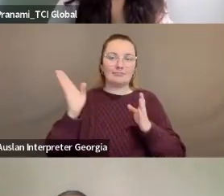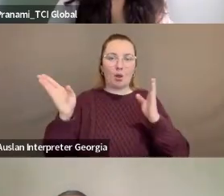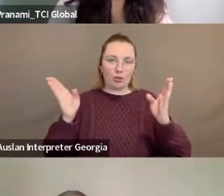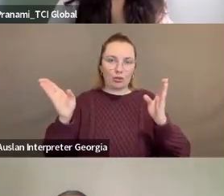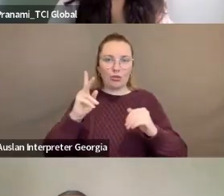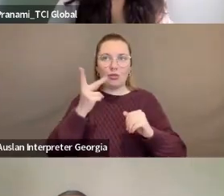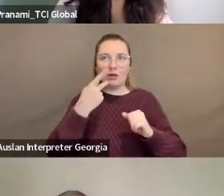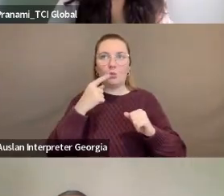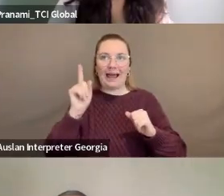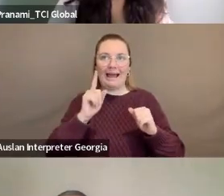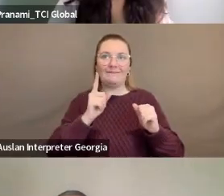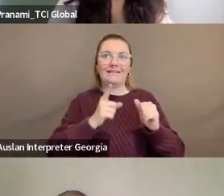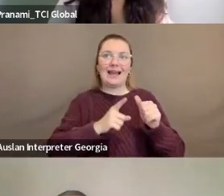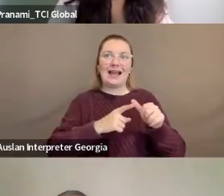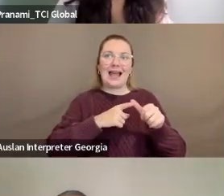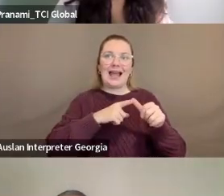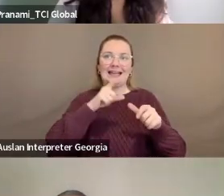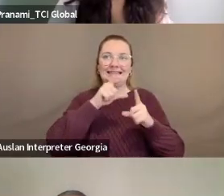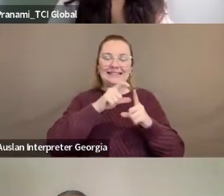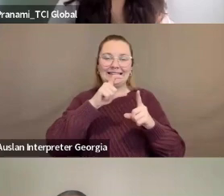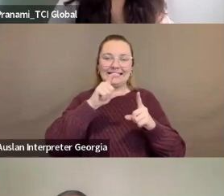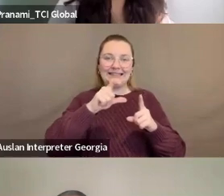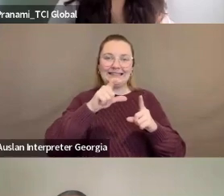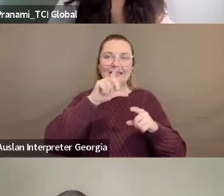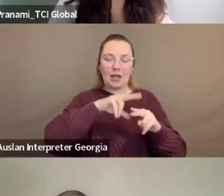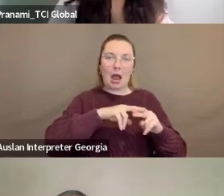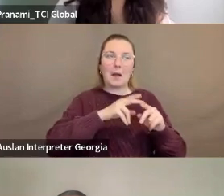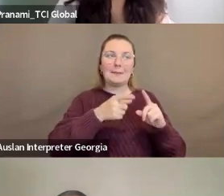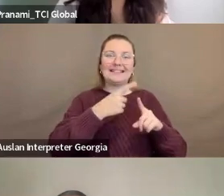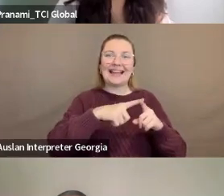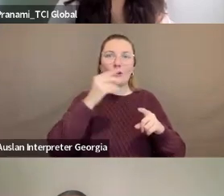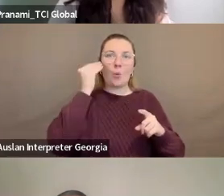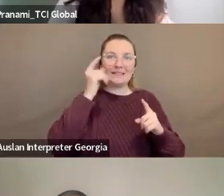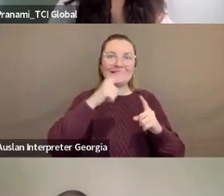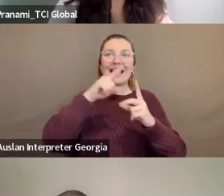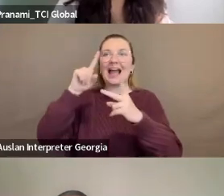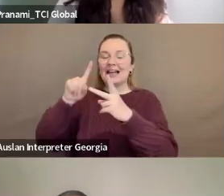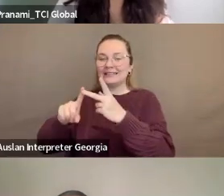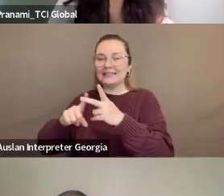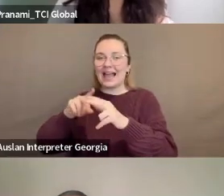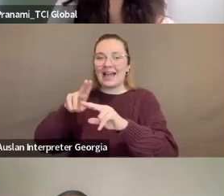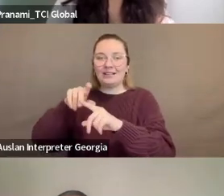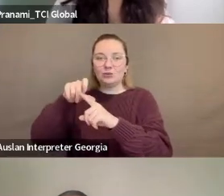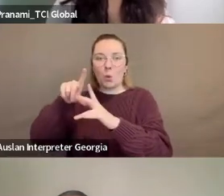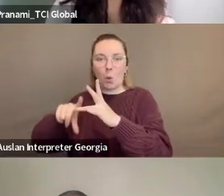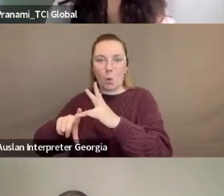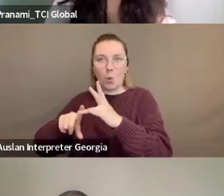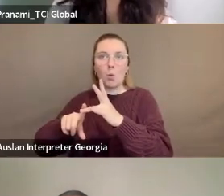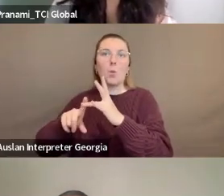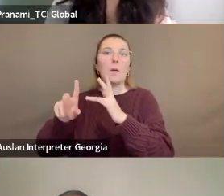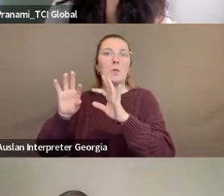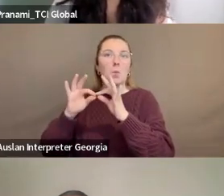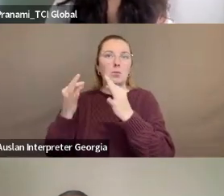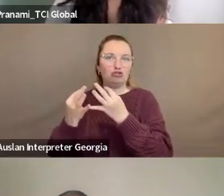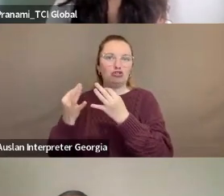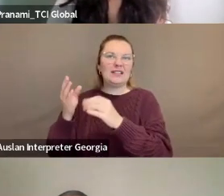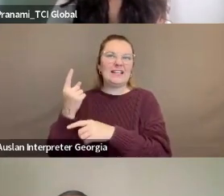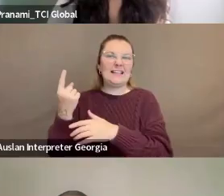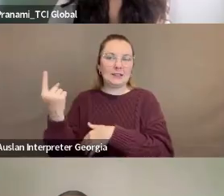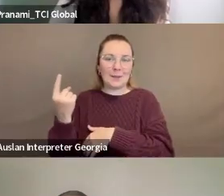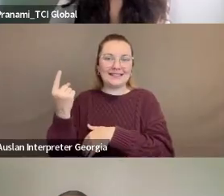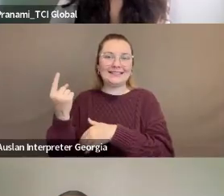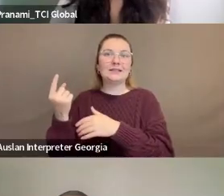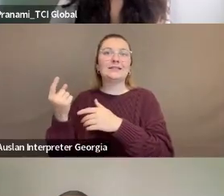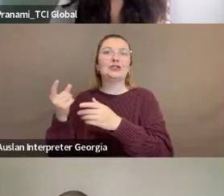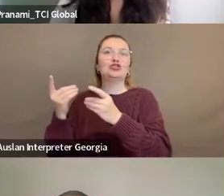Australian Disability Development Consortium as an executive committee member there and the Australian Federation of Disability Organisations as an independent